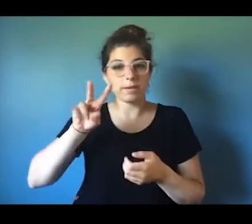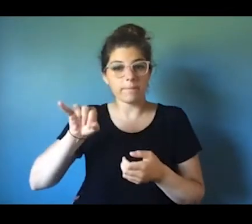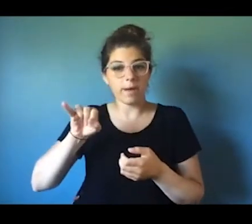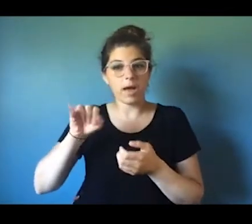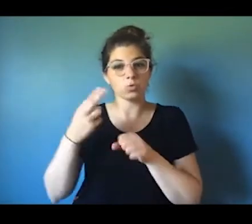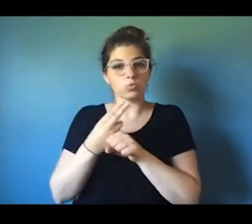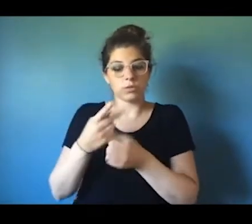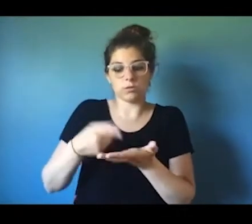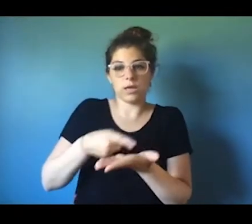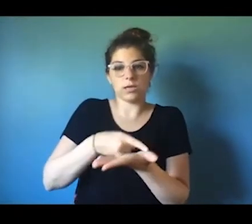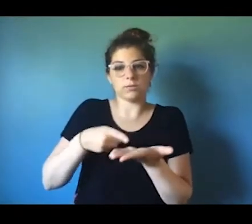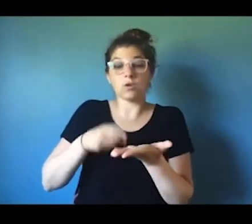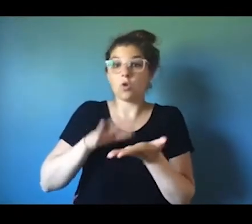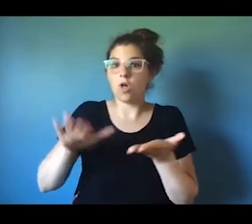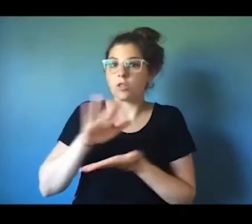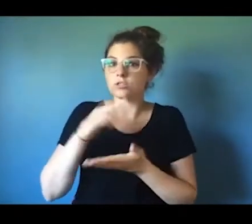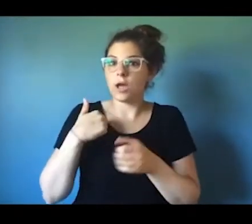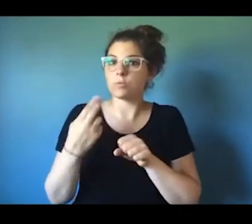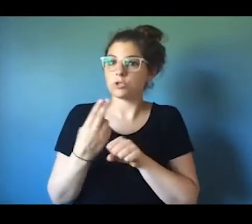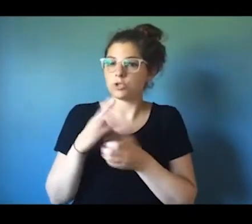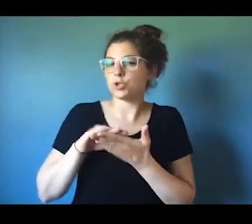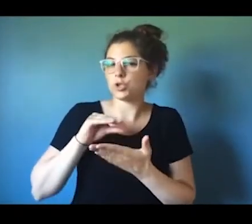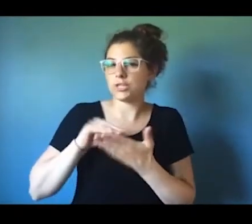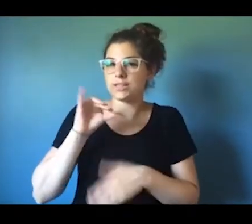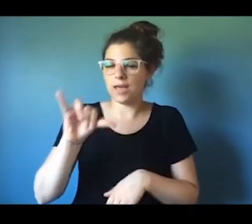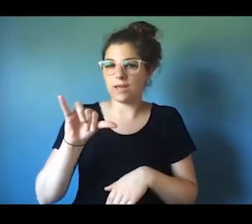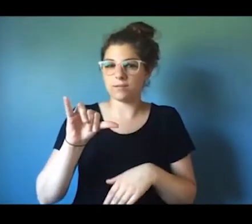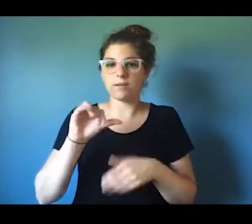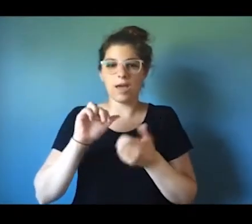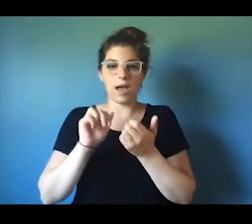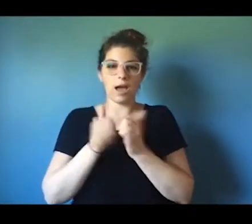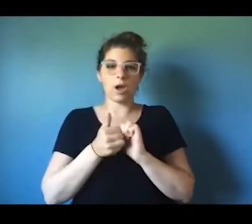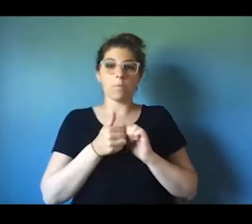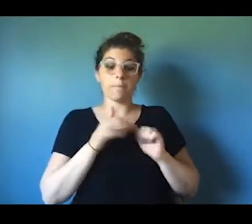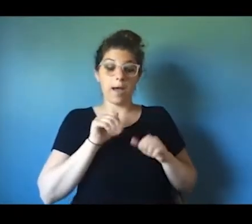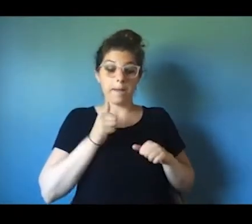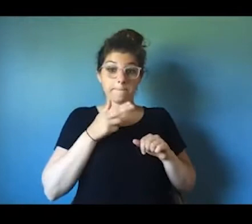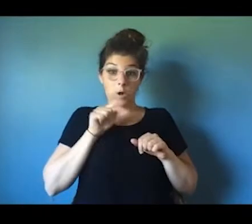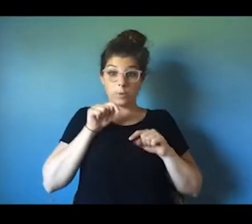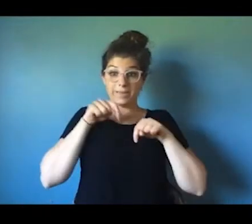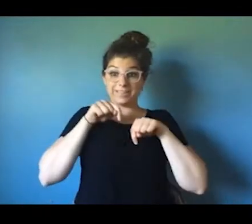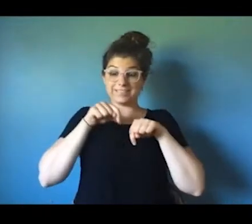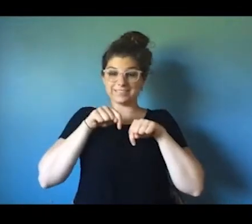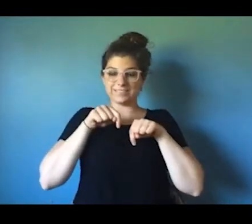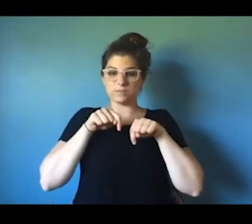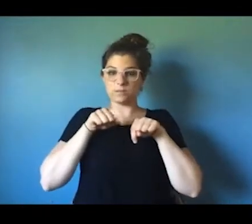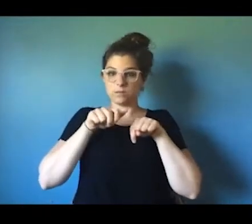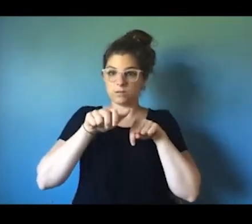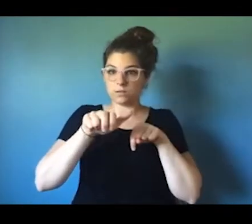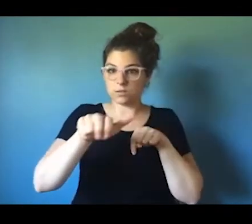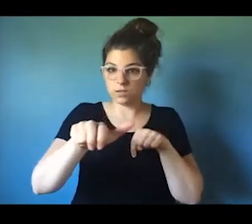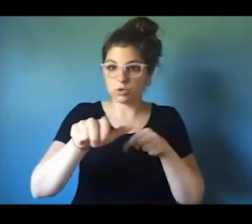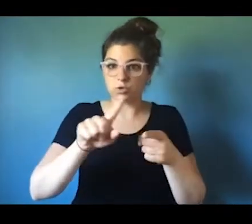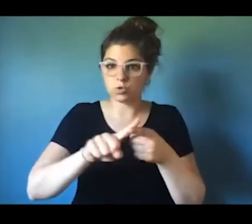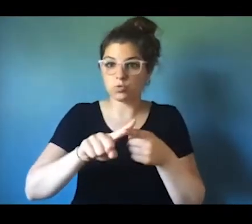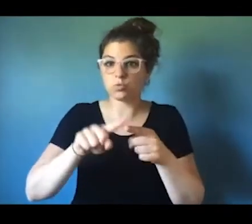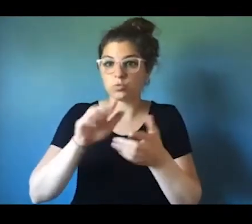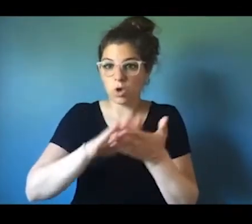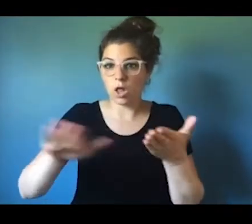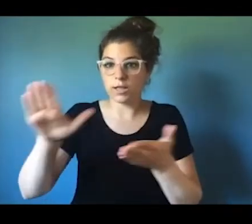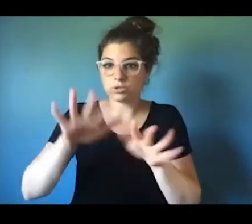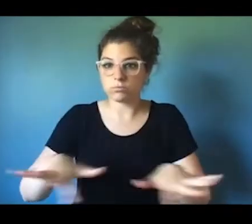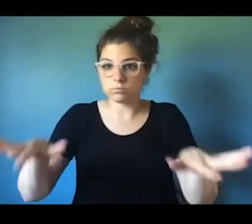with a visual impairment using a white cane, that's what I was learning when I was in college. And I was learning how to travel from my